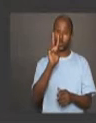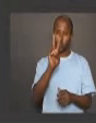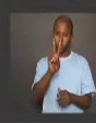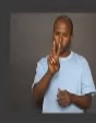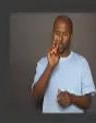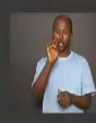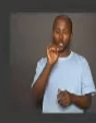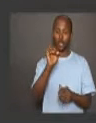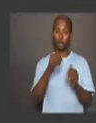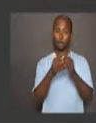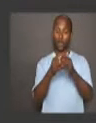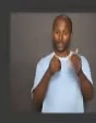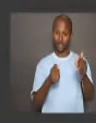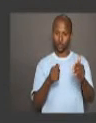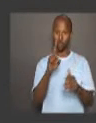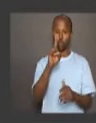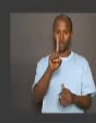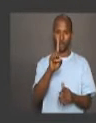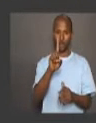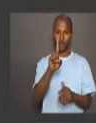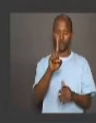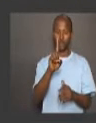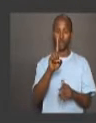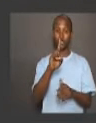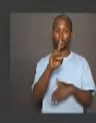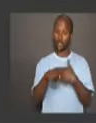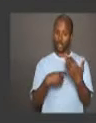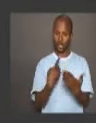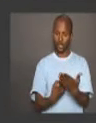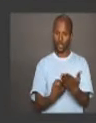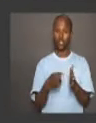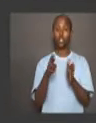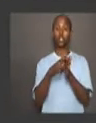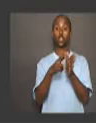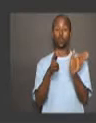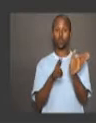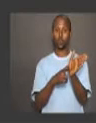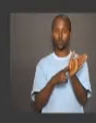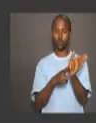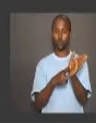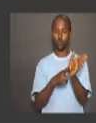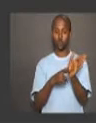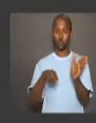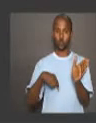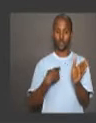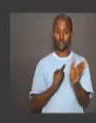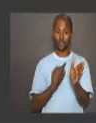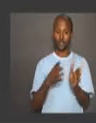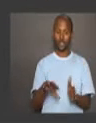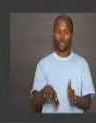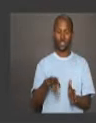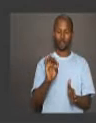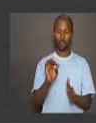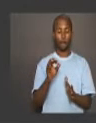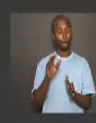2n minus 1, then the rule that we just discovered